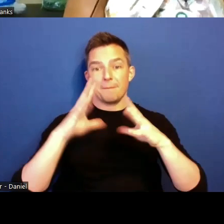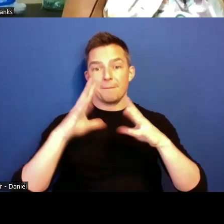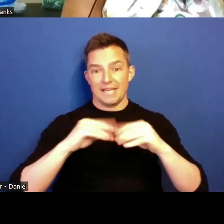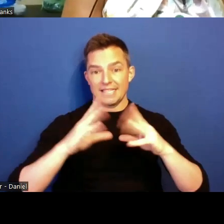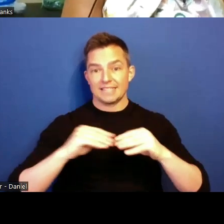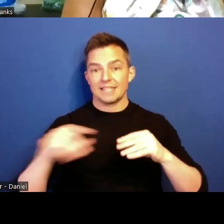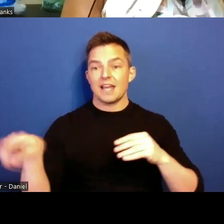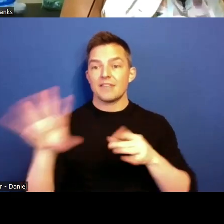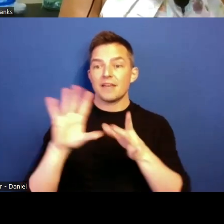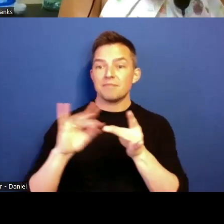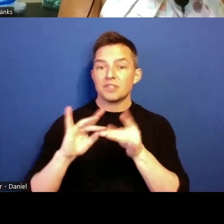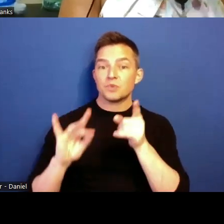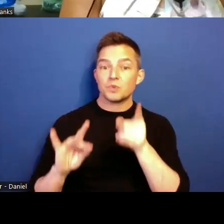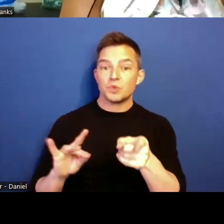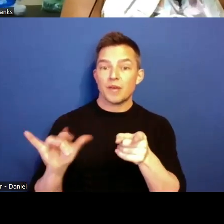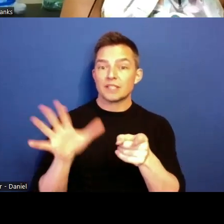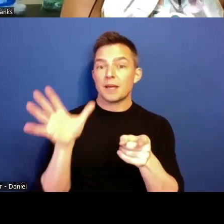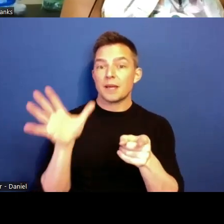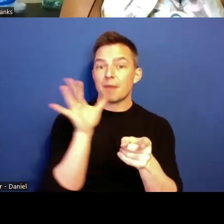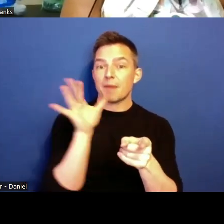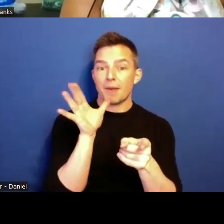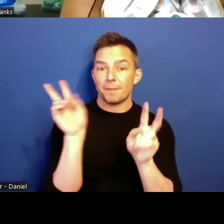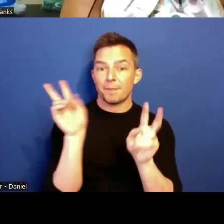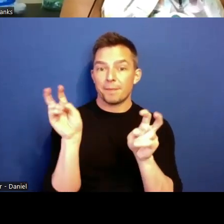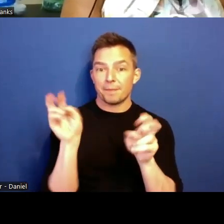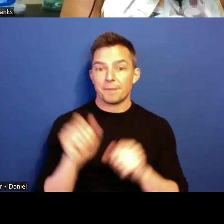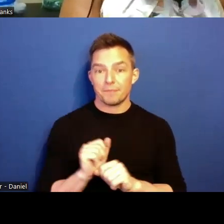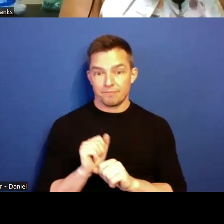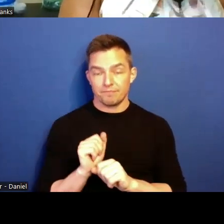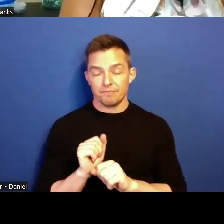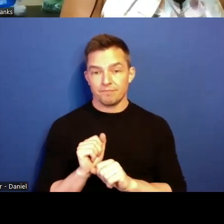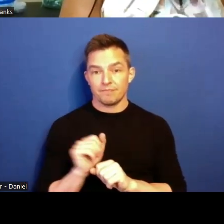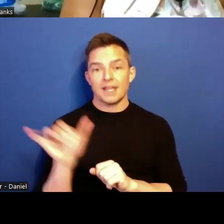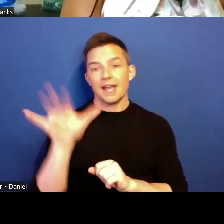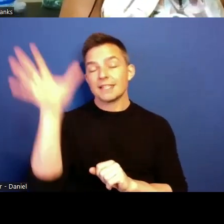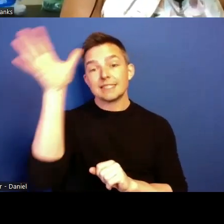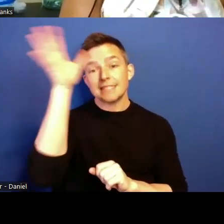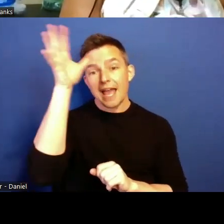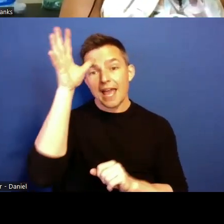you as mom, as dad?